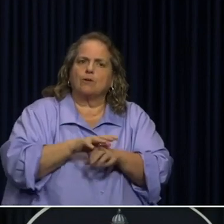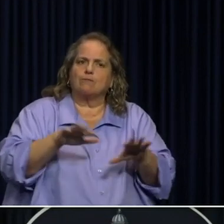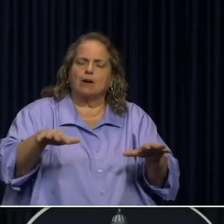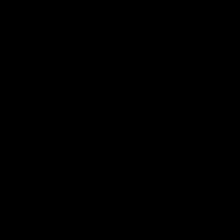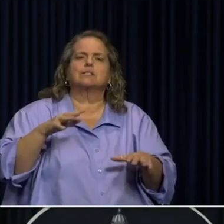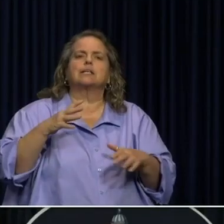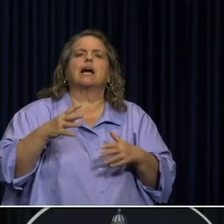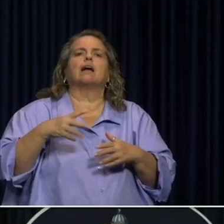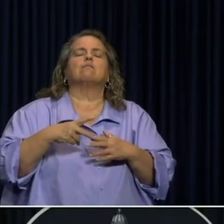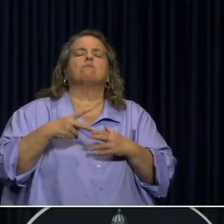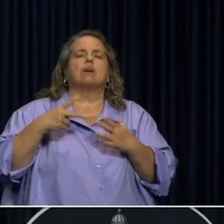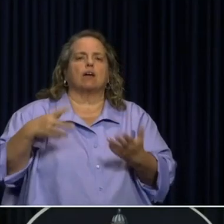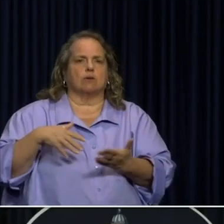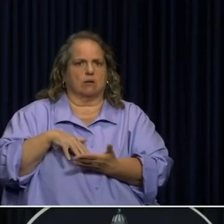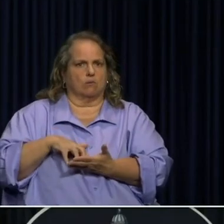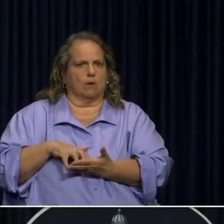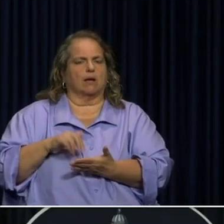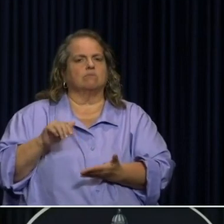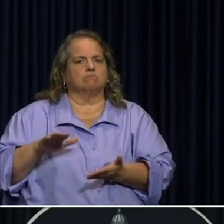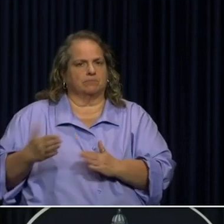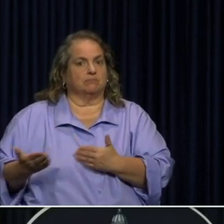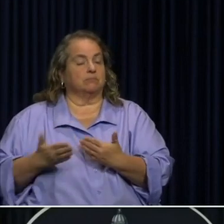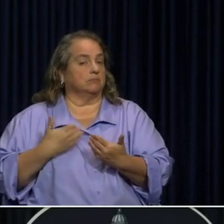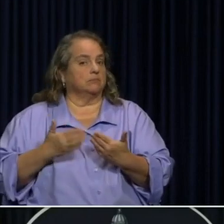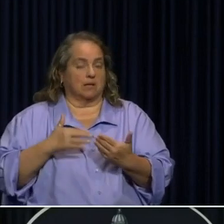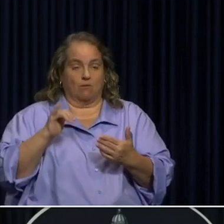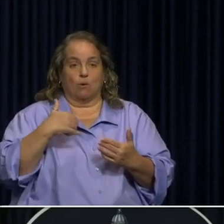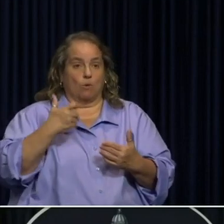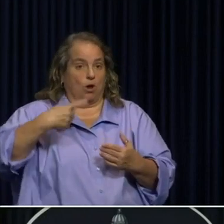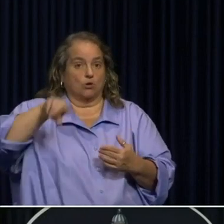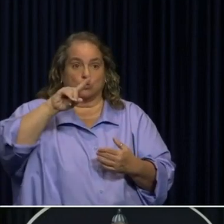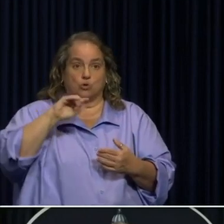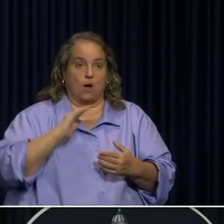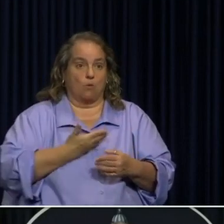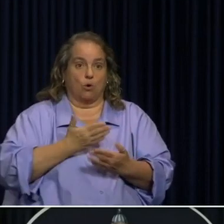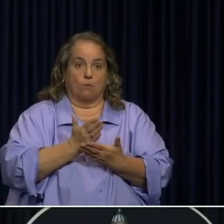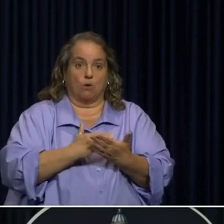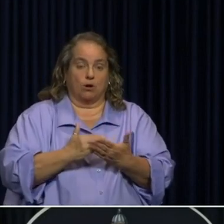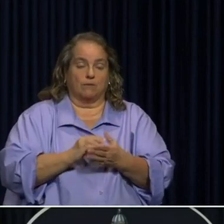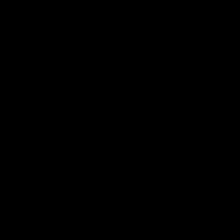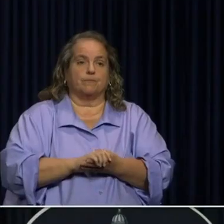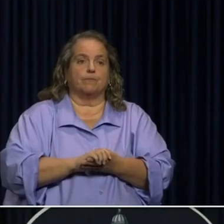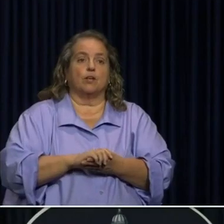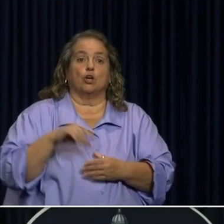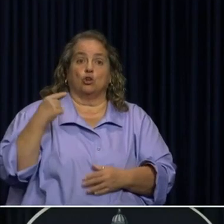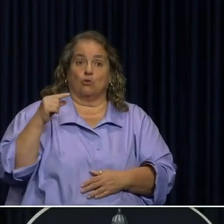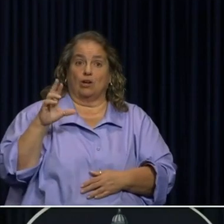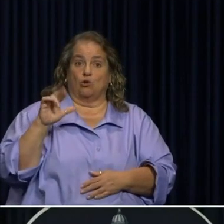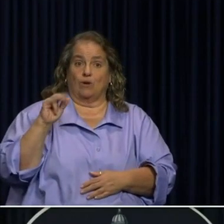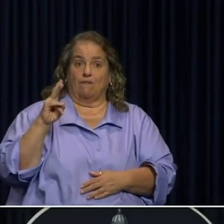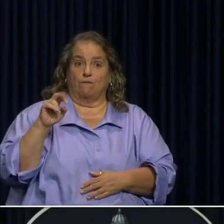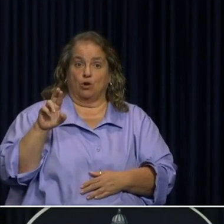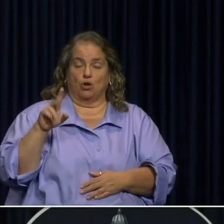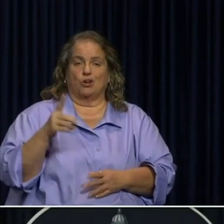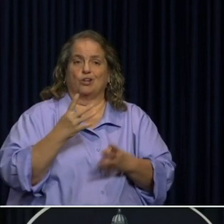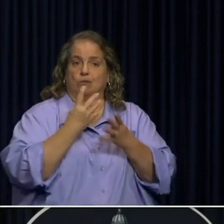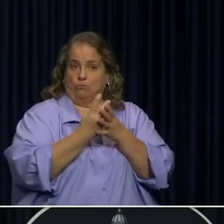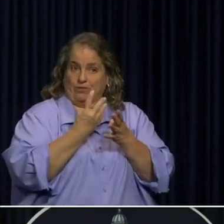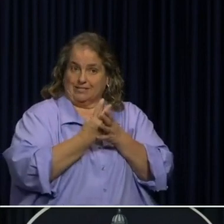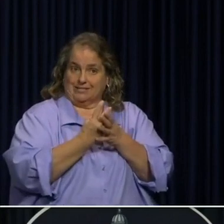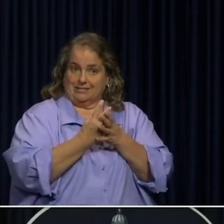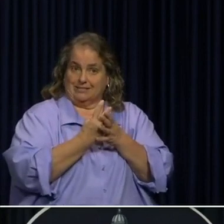all doing our part. Give an update on Green River. This is a correctional